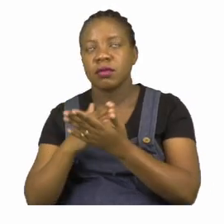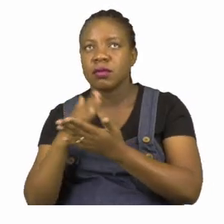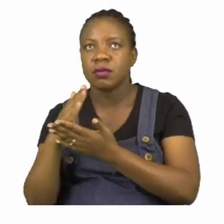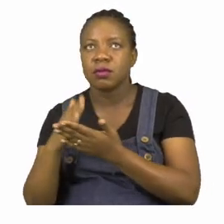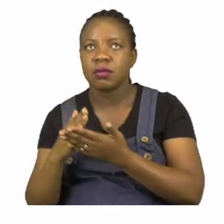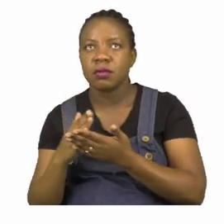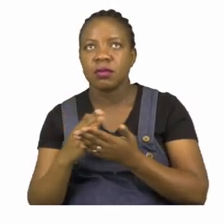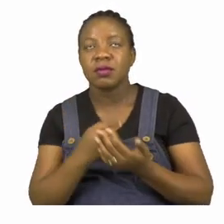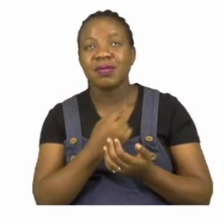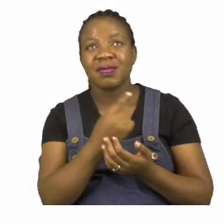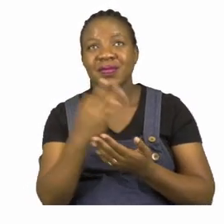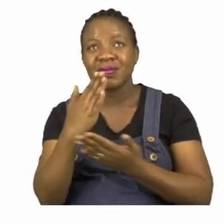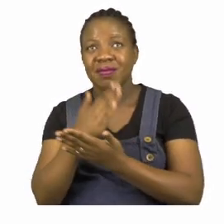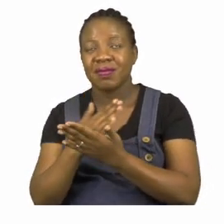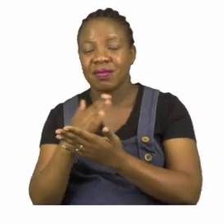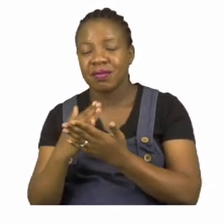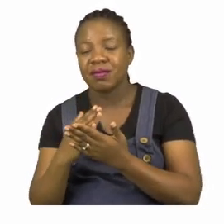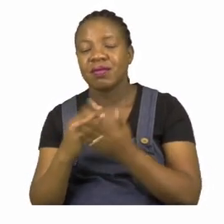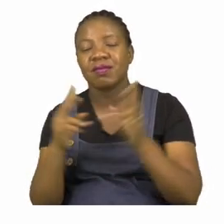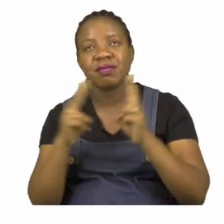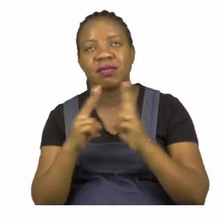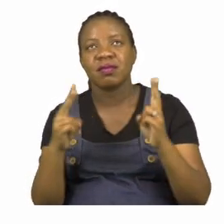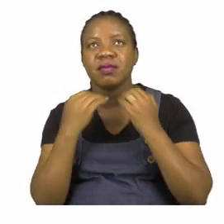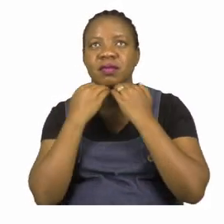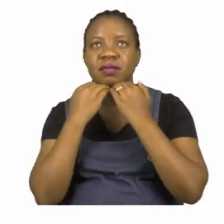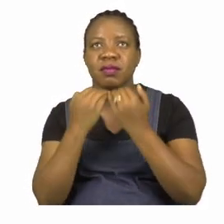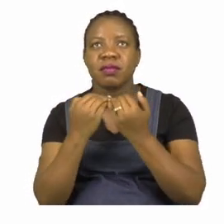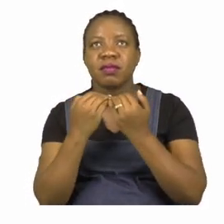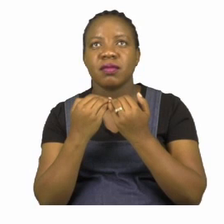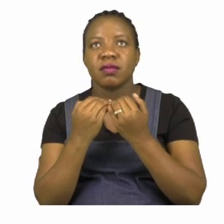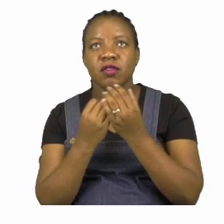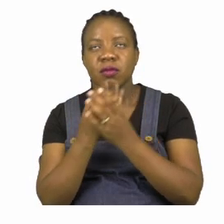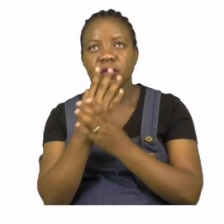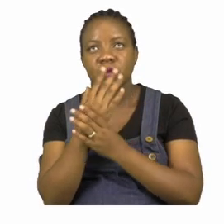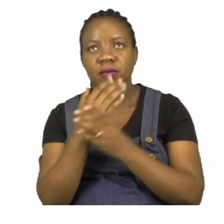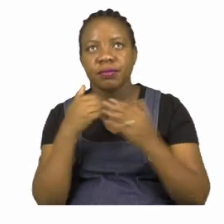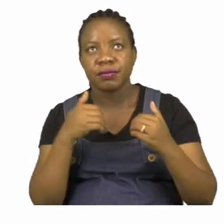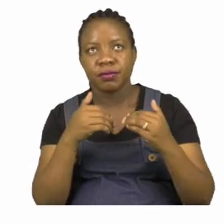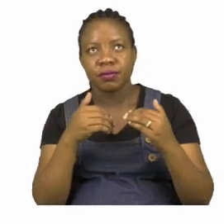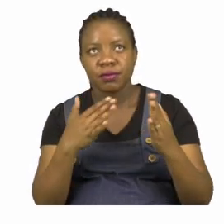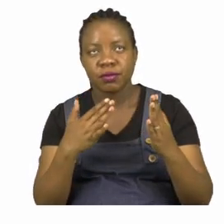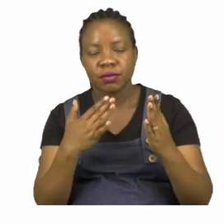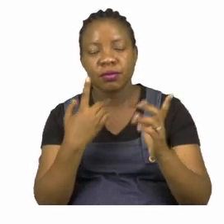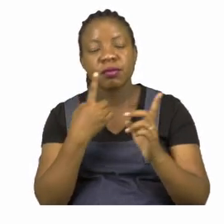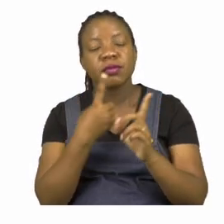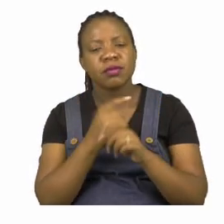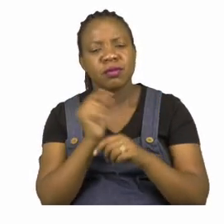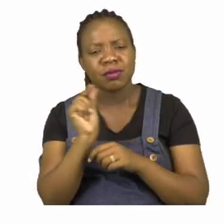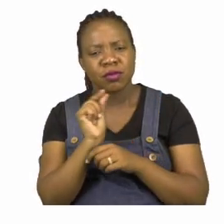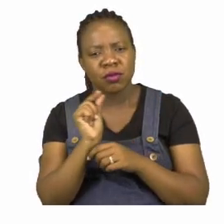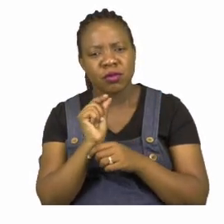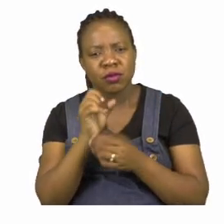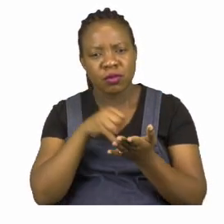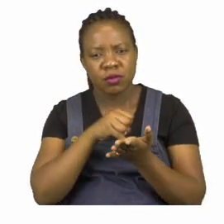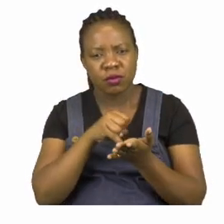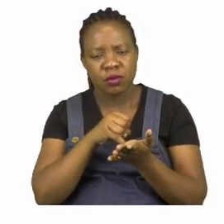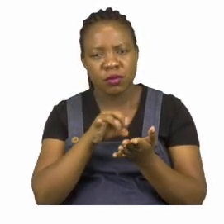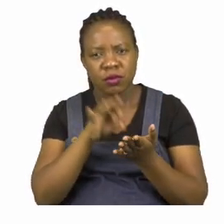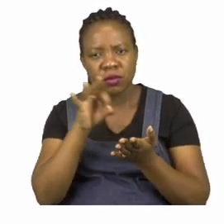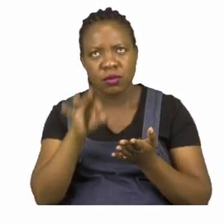part is very important. A plant starts from a small